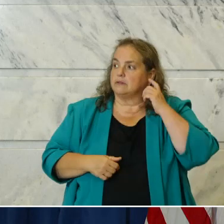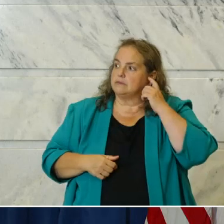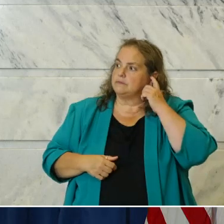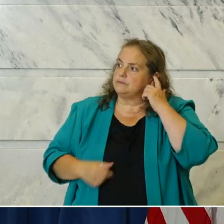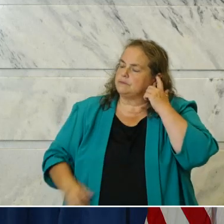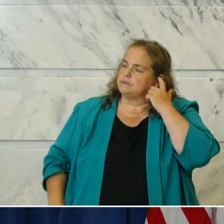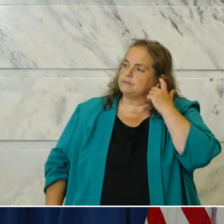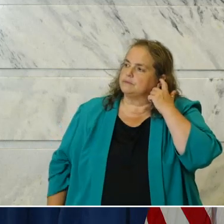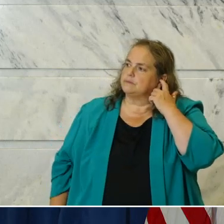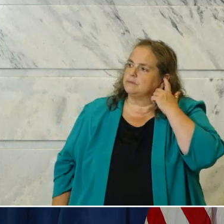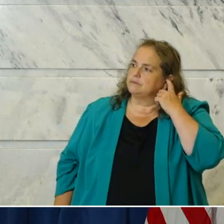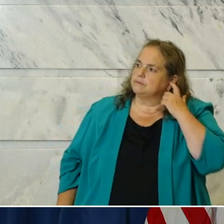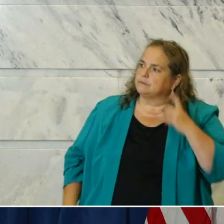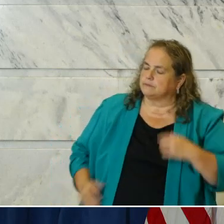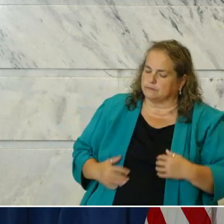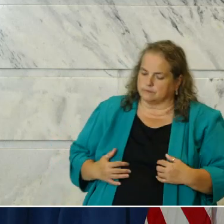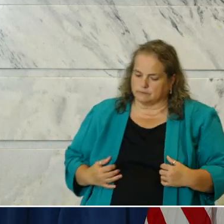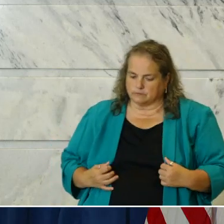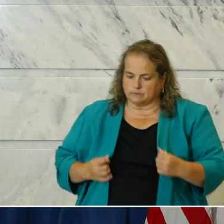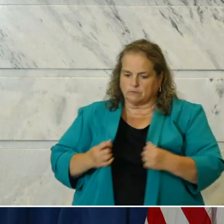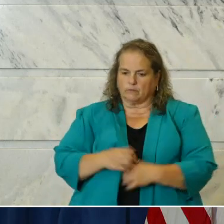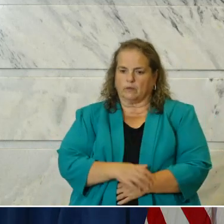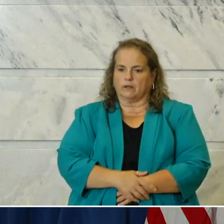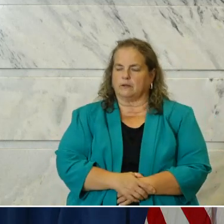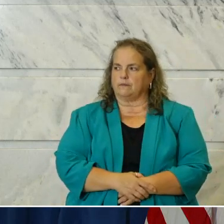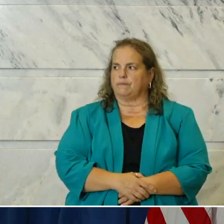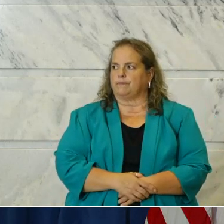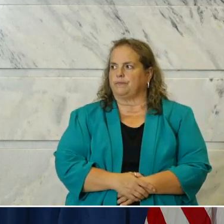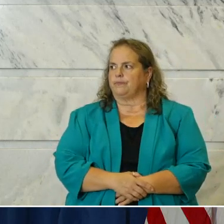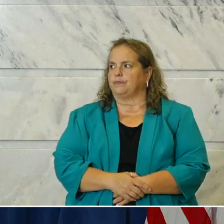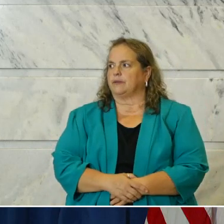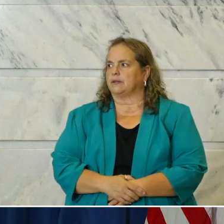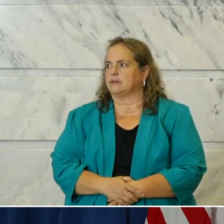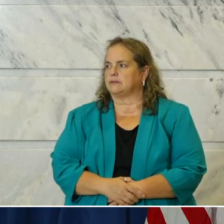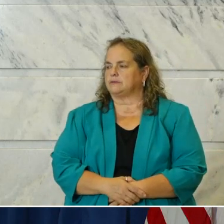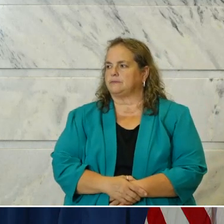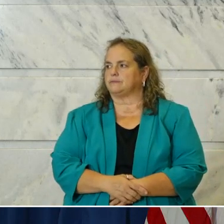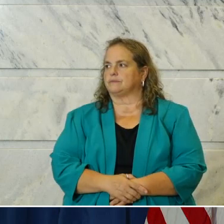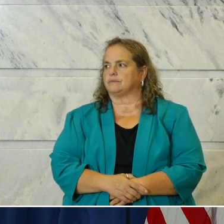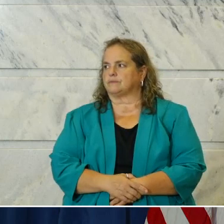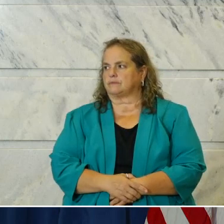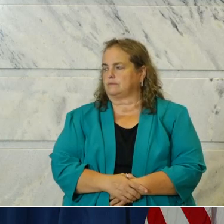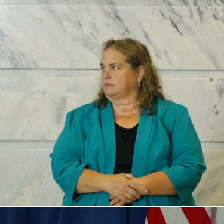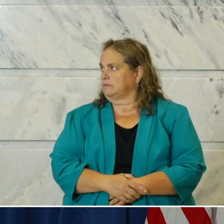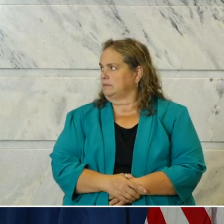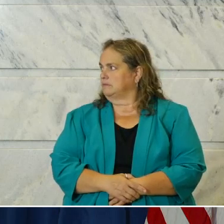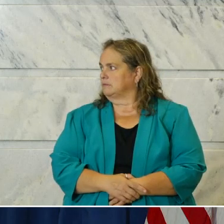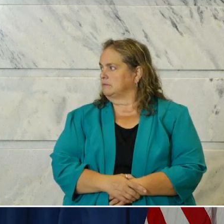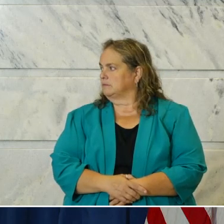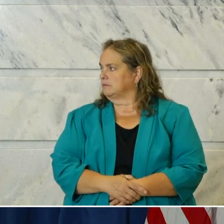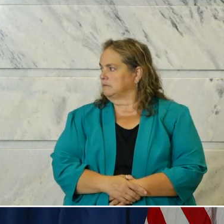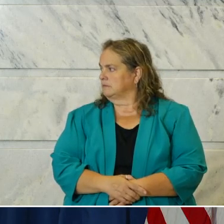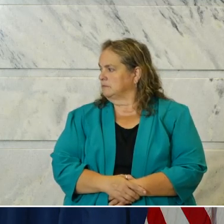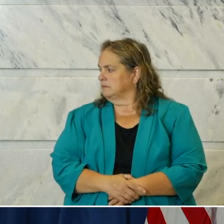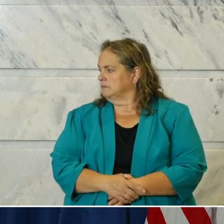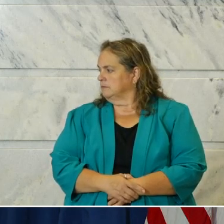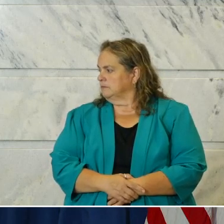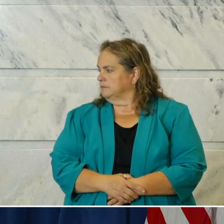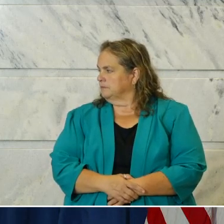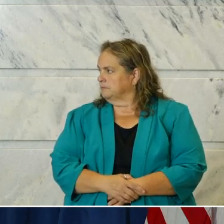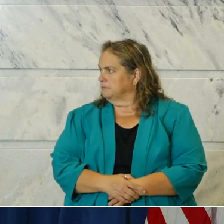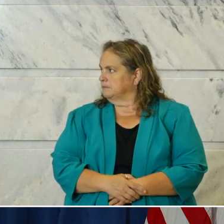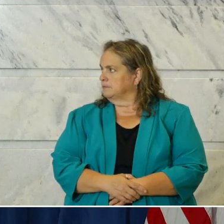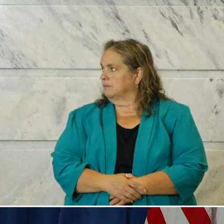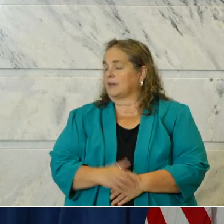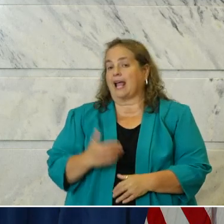you read Representative Attica Scott's Breonna's law that she filed a while back on no-knock warrants and body